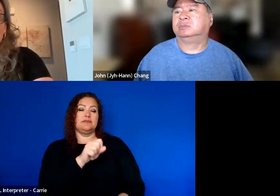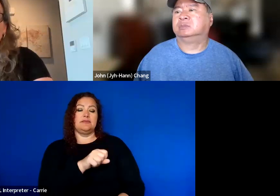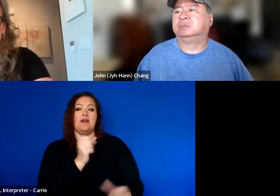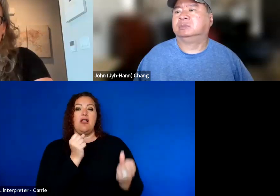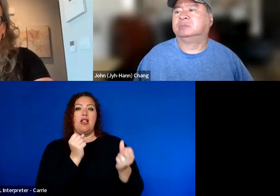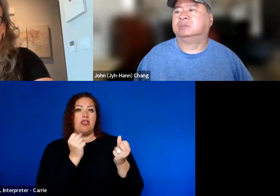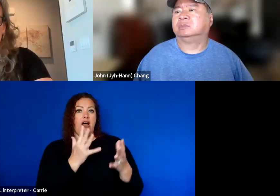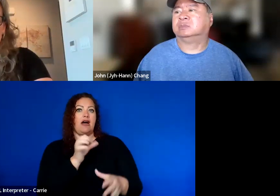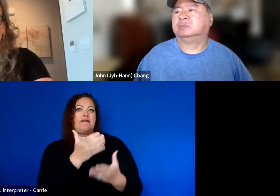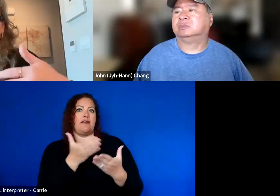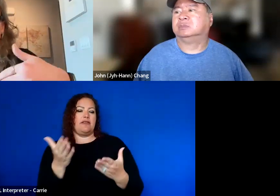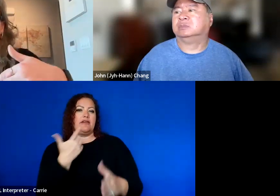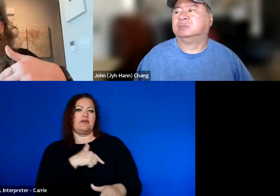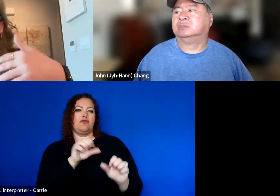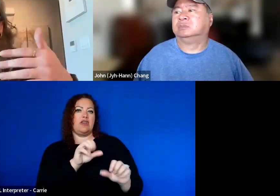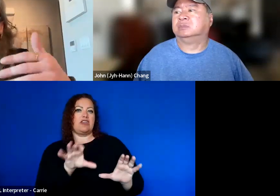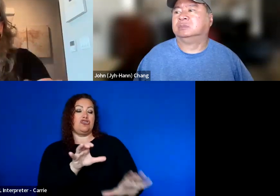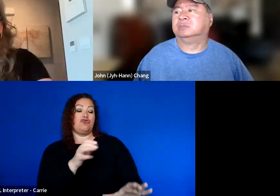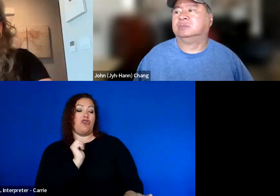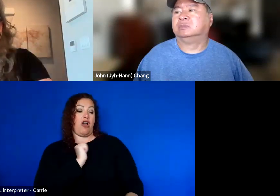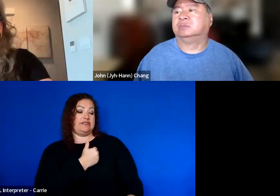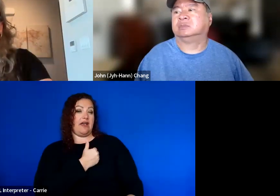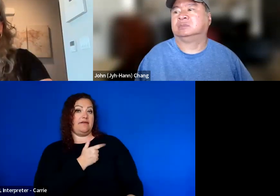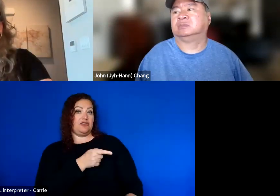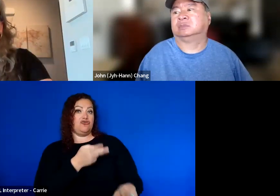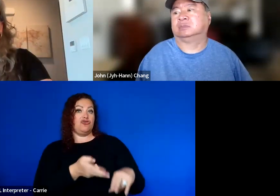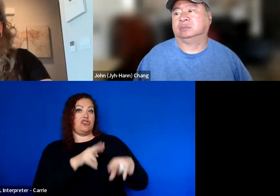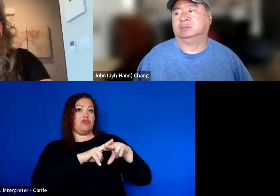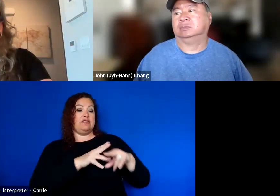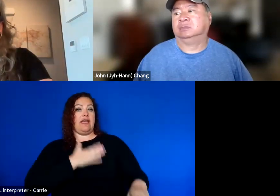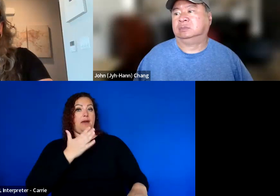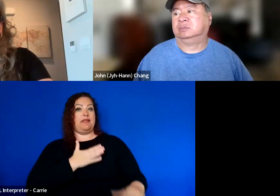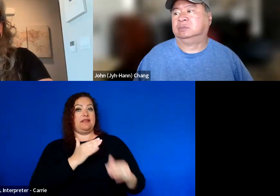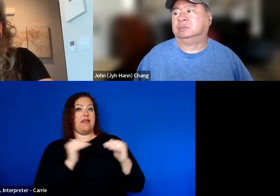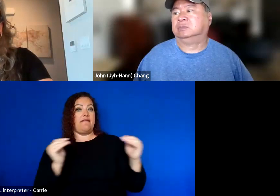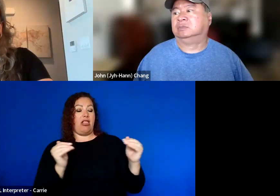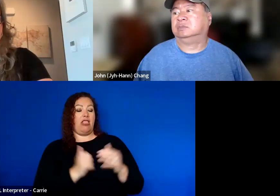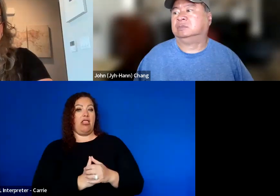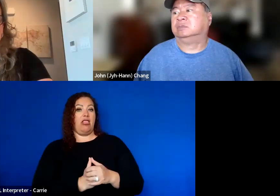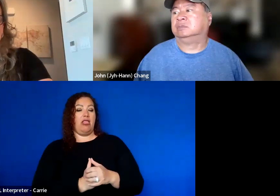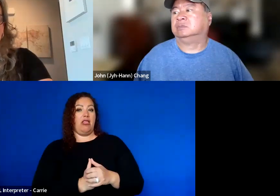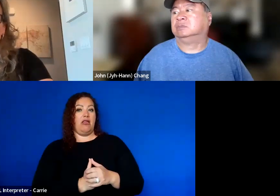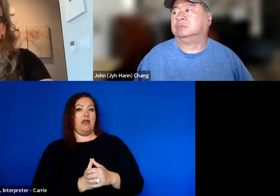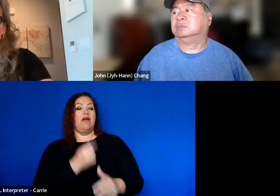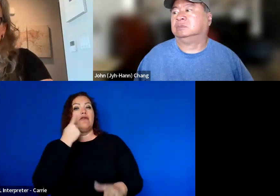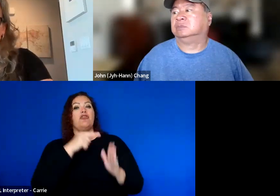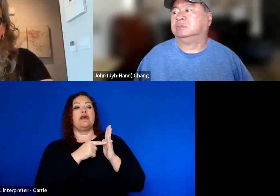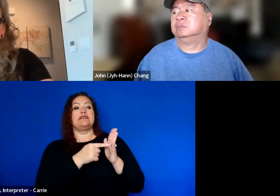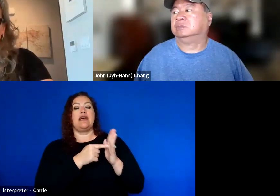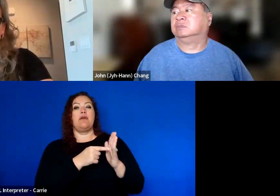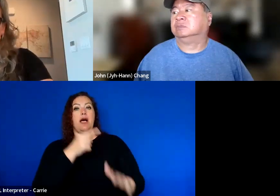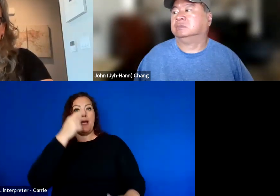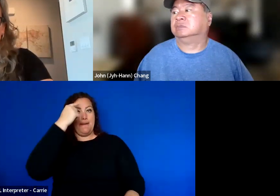of other things that we can do ourselves to increase our happiness level. Um, for example,